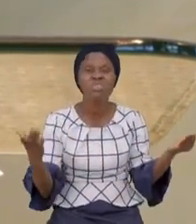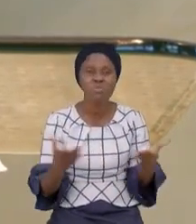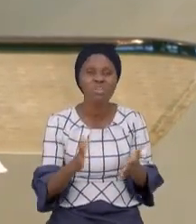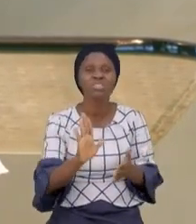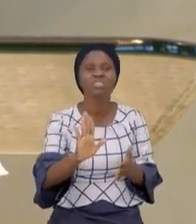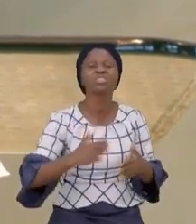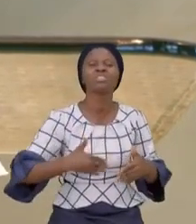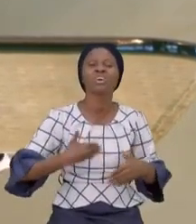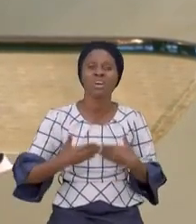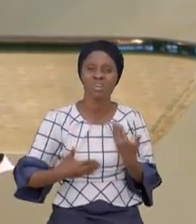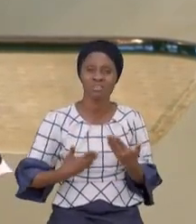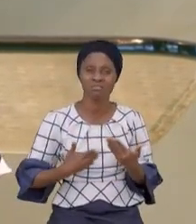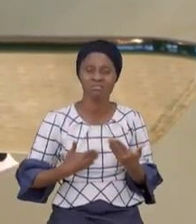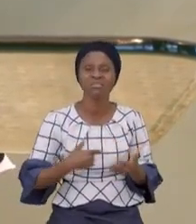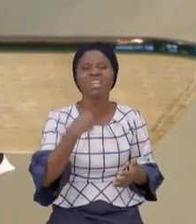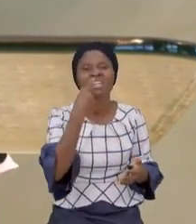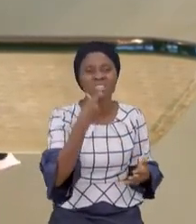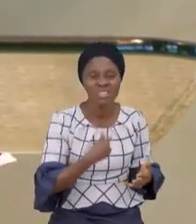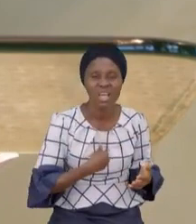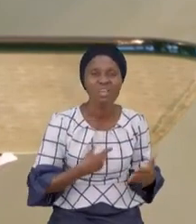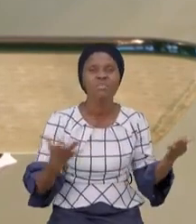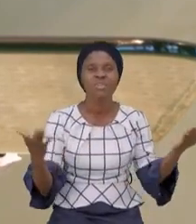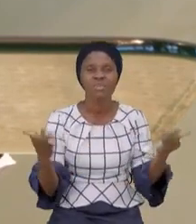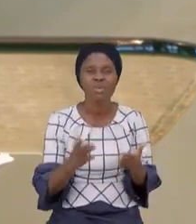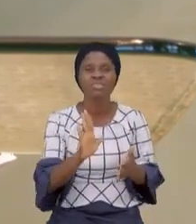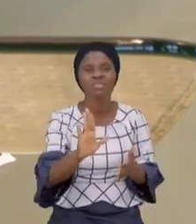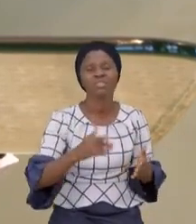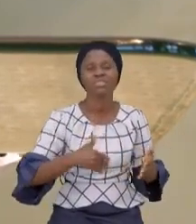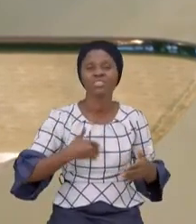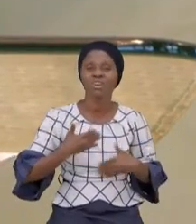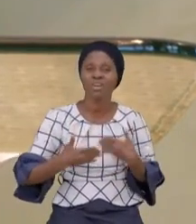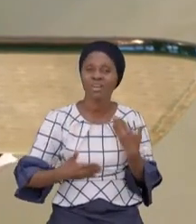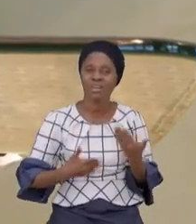me what's your joy. Tell me.